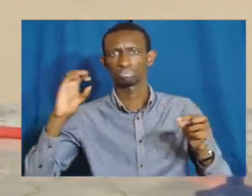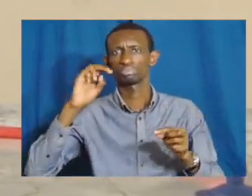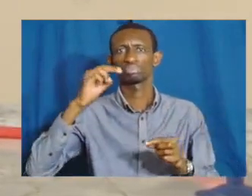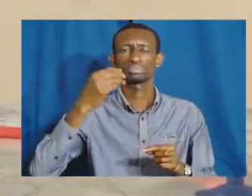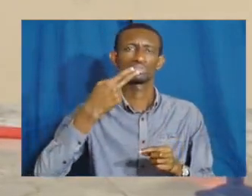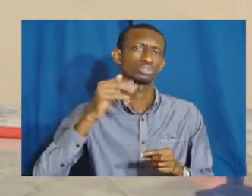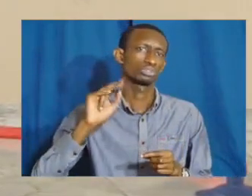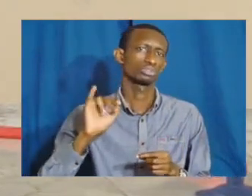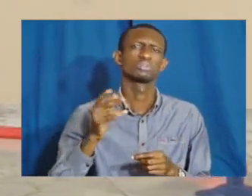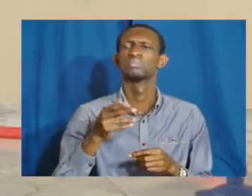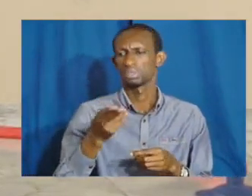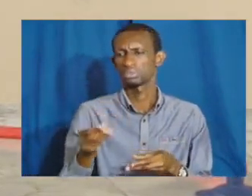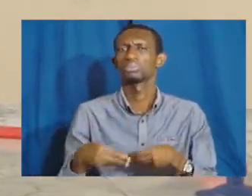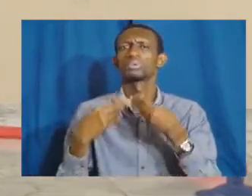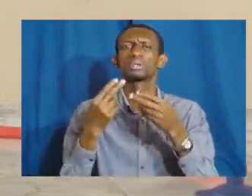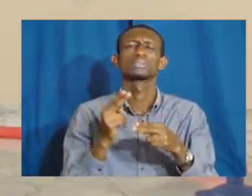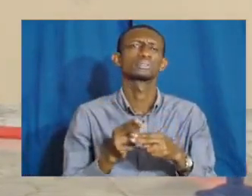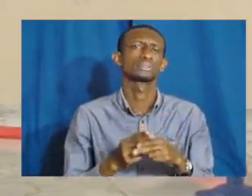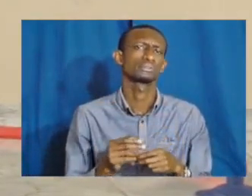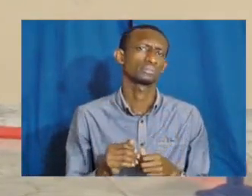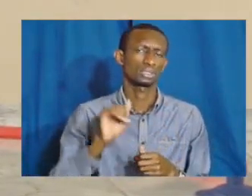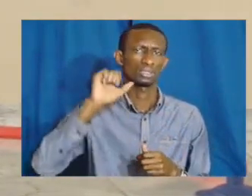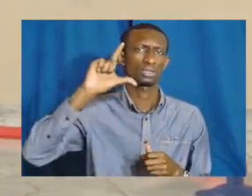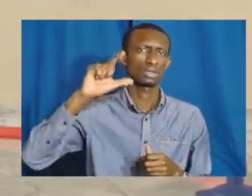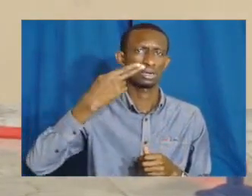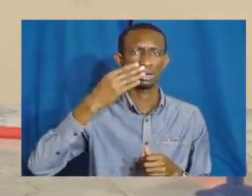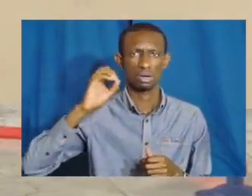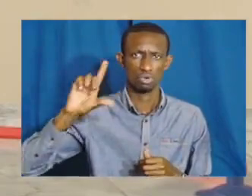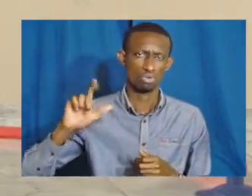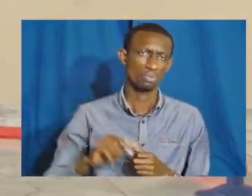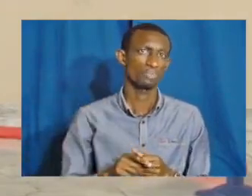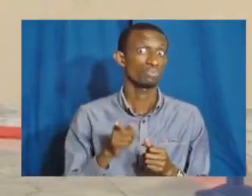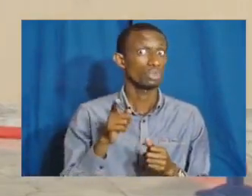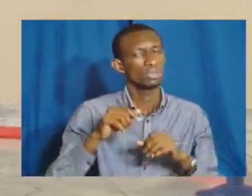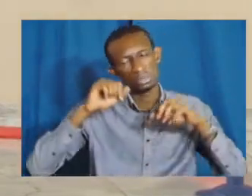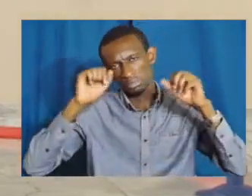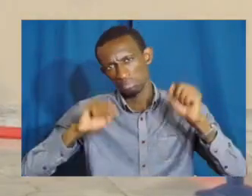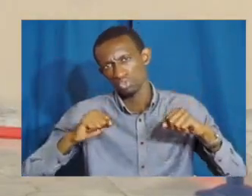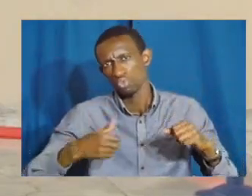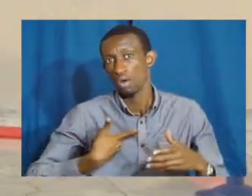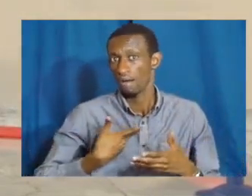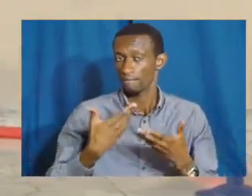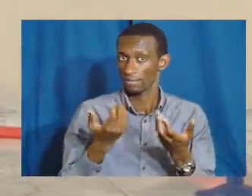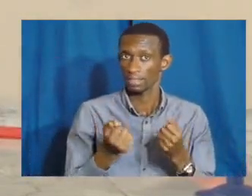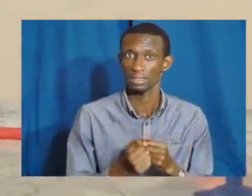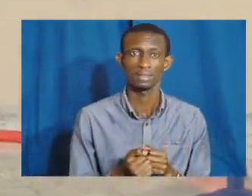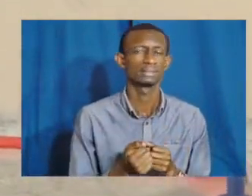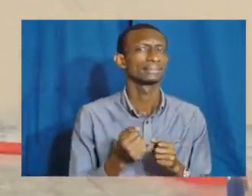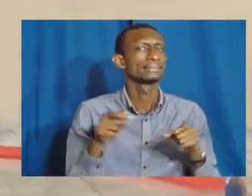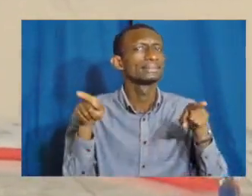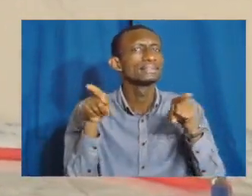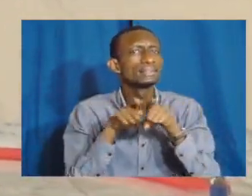the secondary alcohol. So we may have the same method that we use